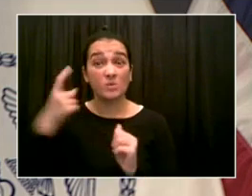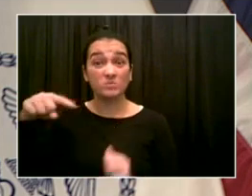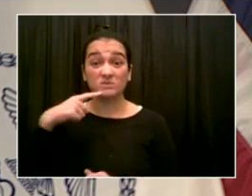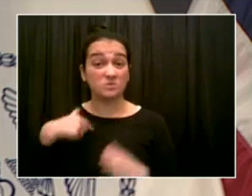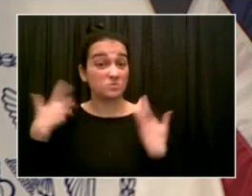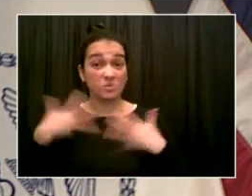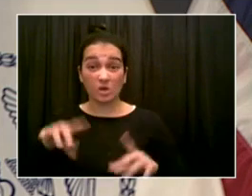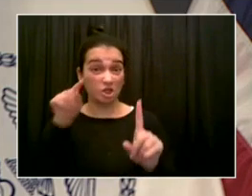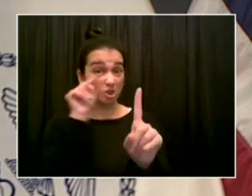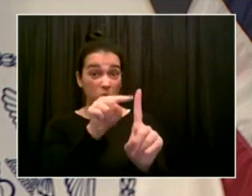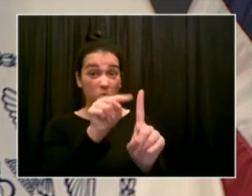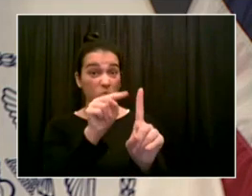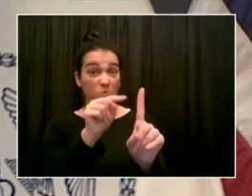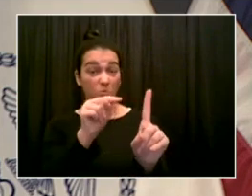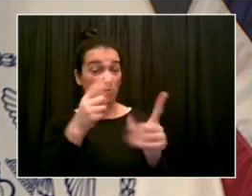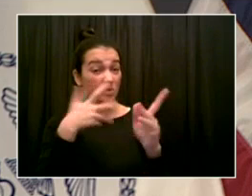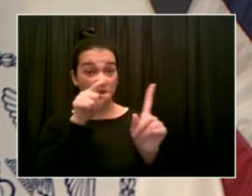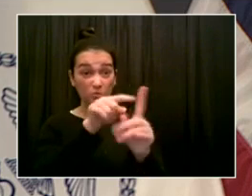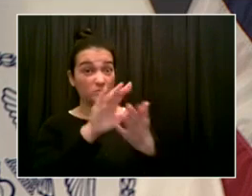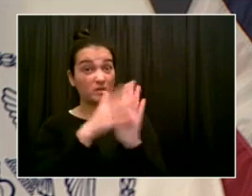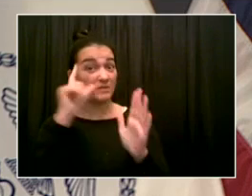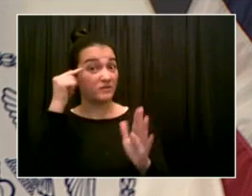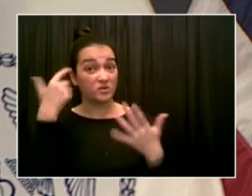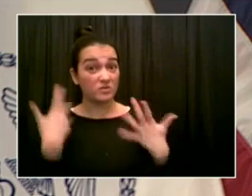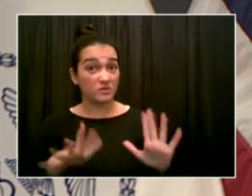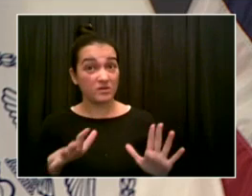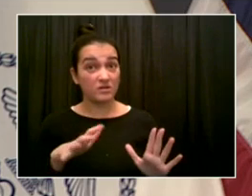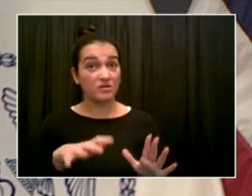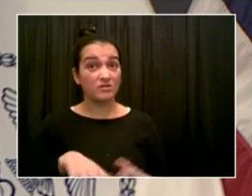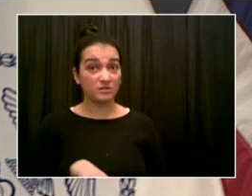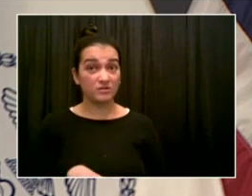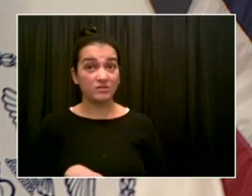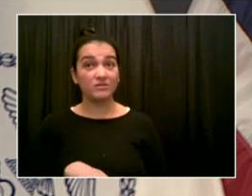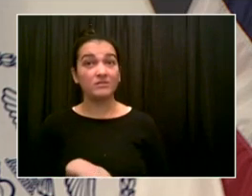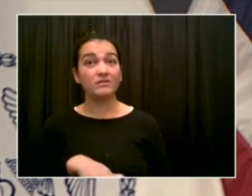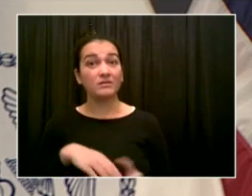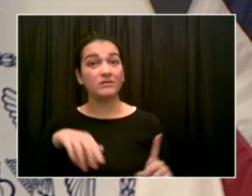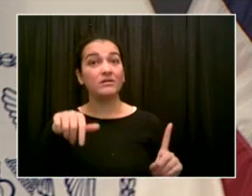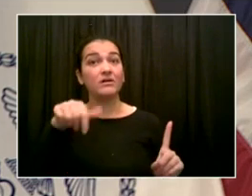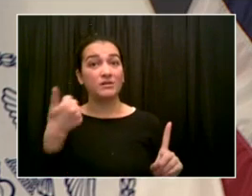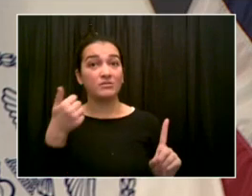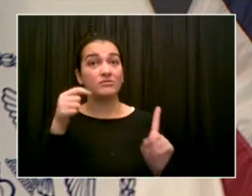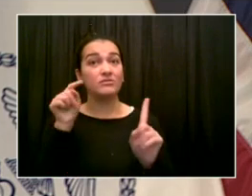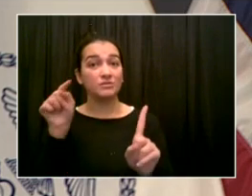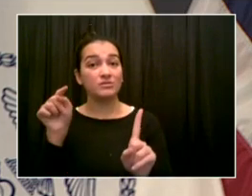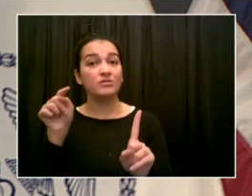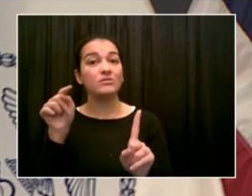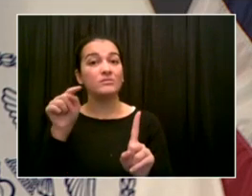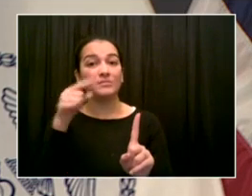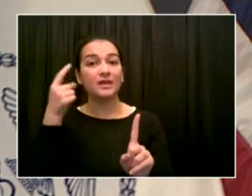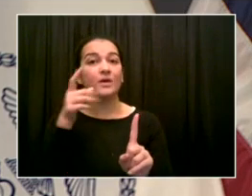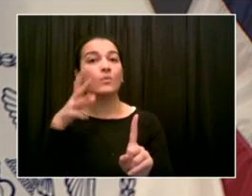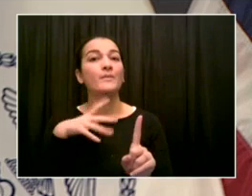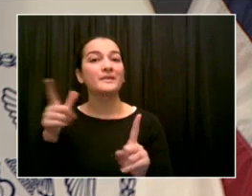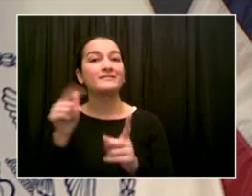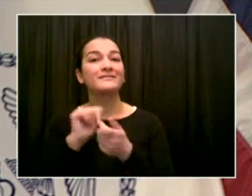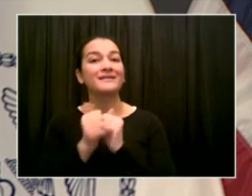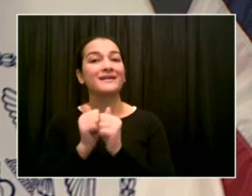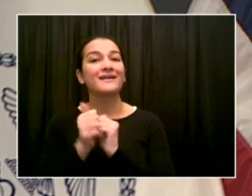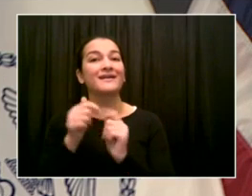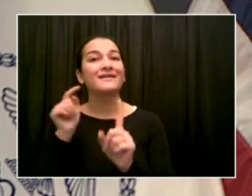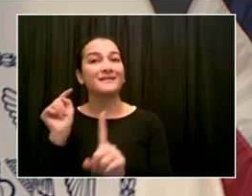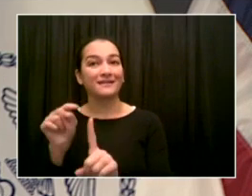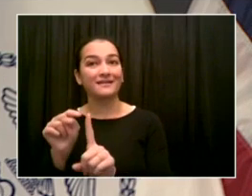field? Well, look, Julia, I'm sitting here. I have the honor of being the mayor of the greatest city